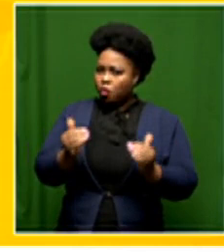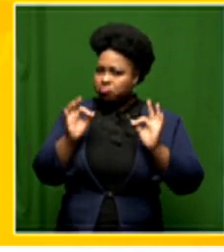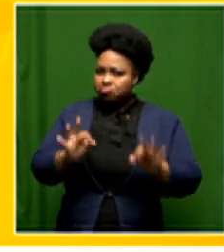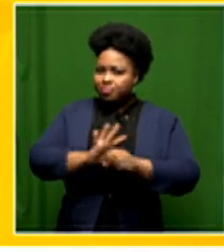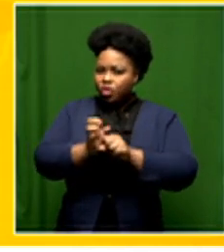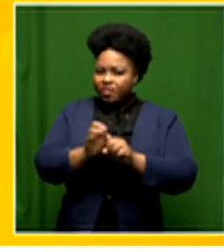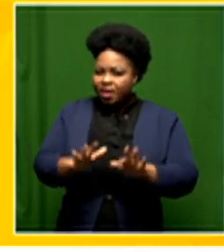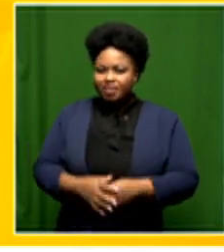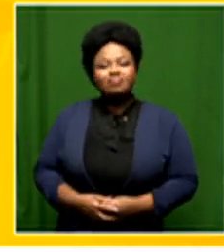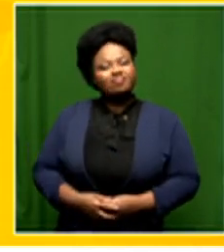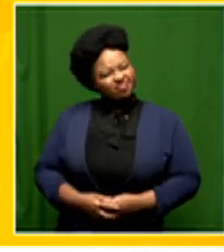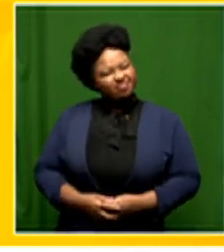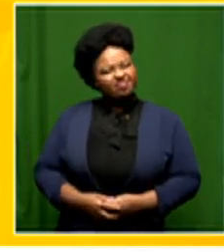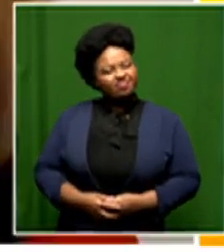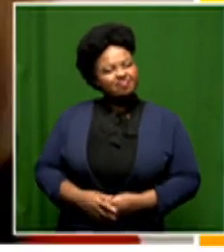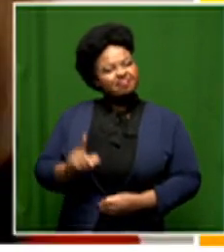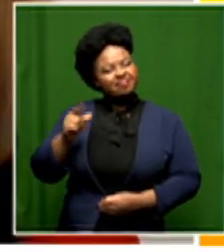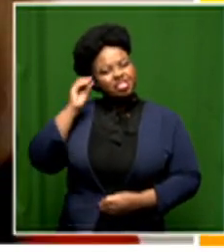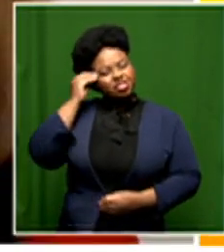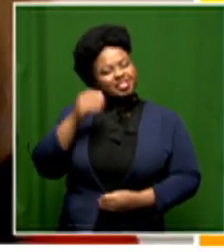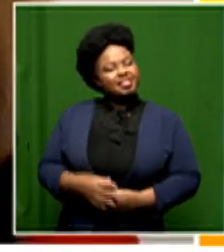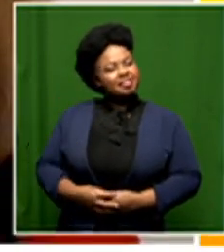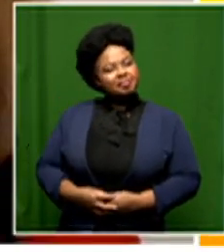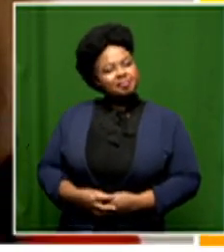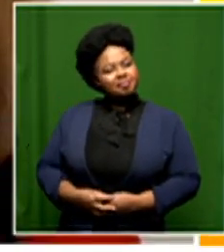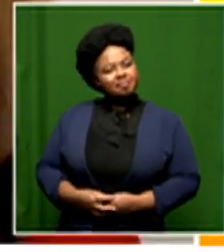pandemic. That's quite interesting. I mean,